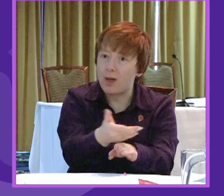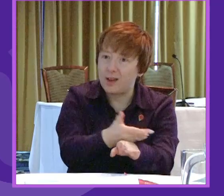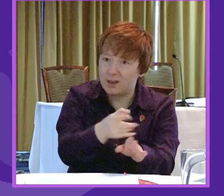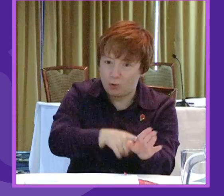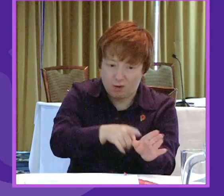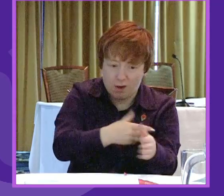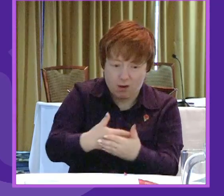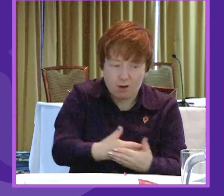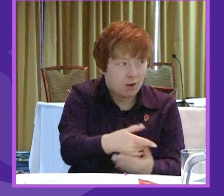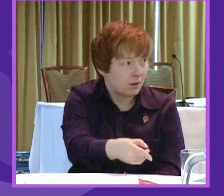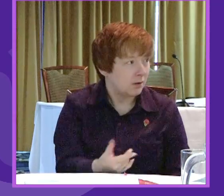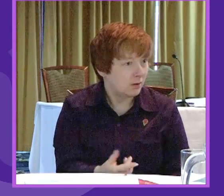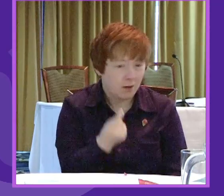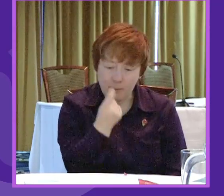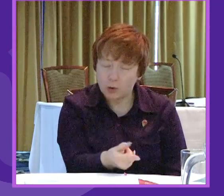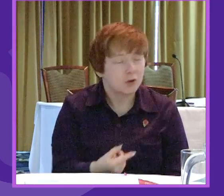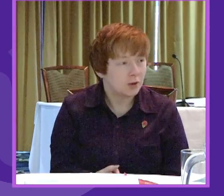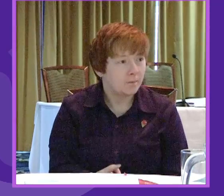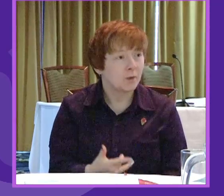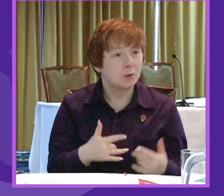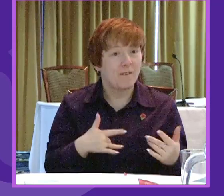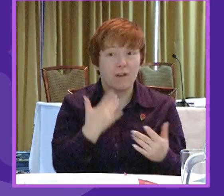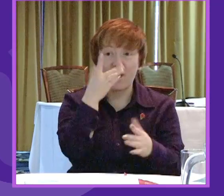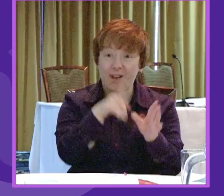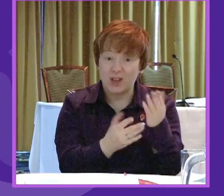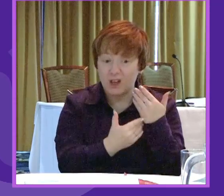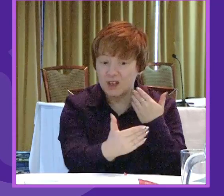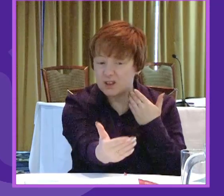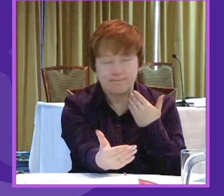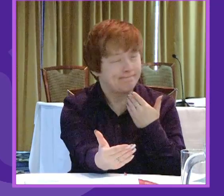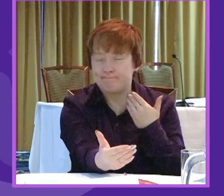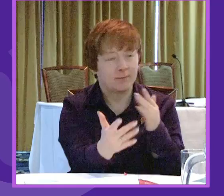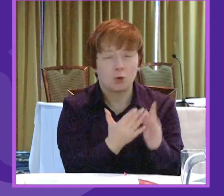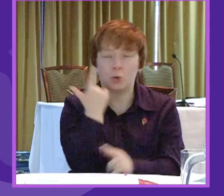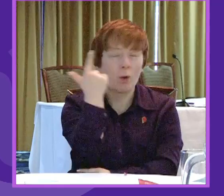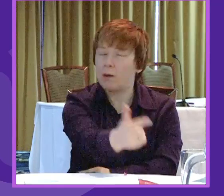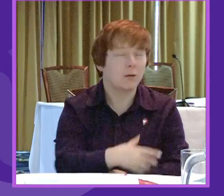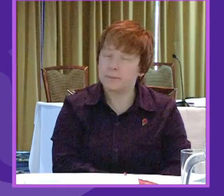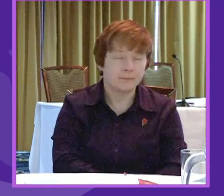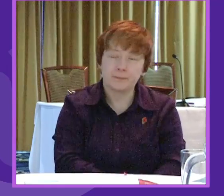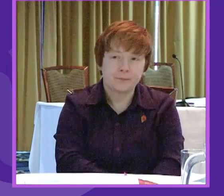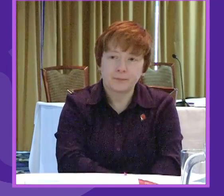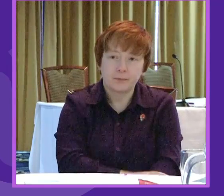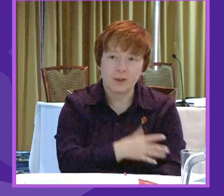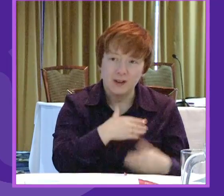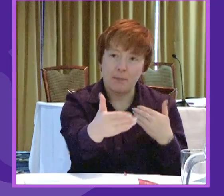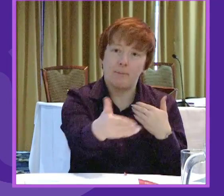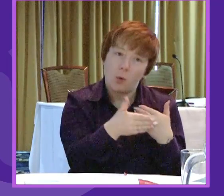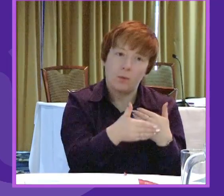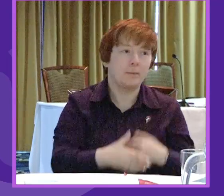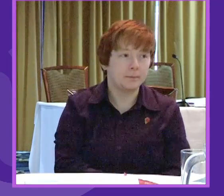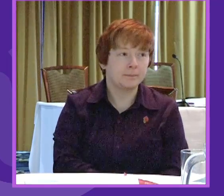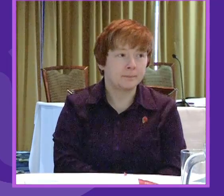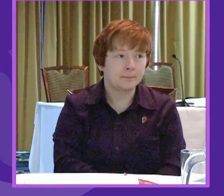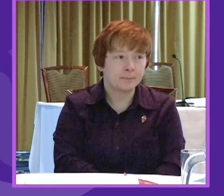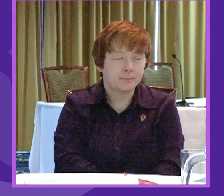for those early years. So I think actually 5 years is too long. And I think